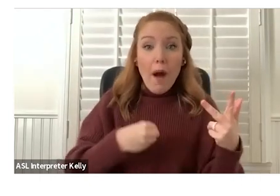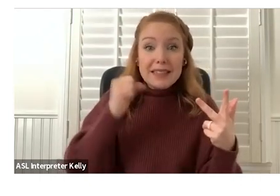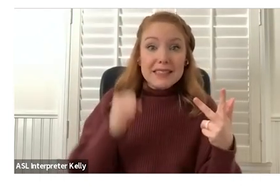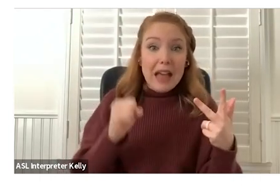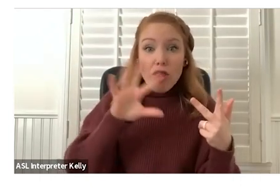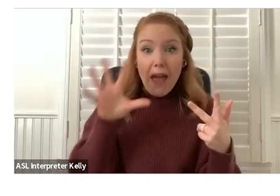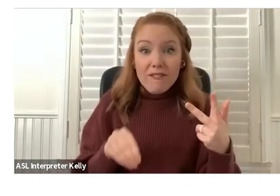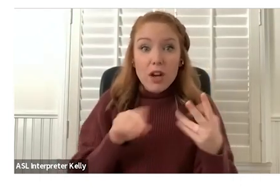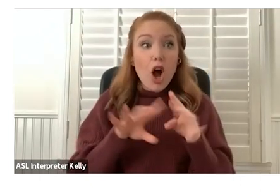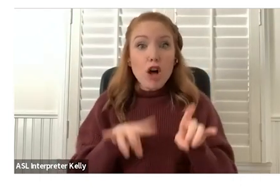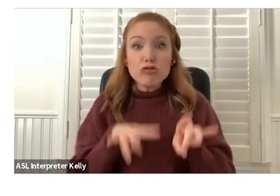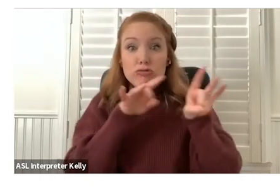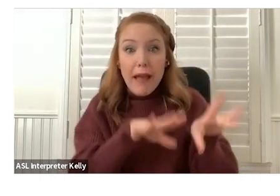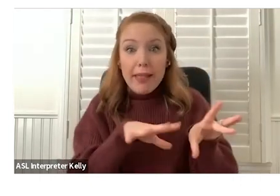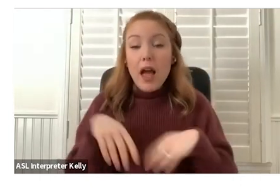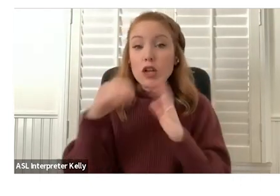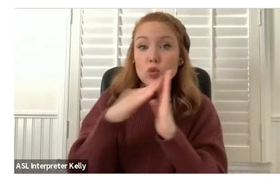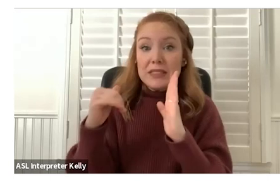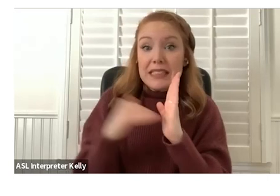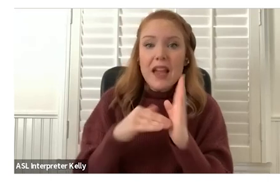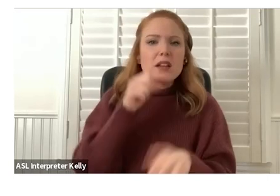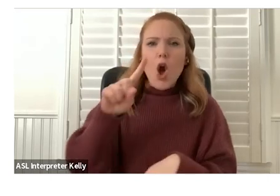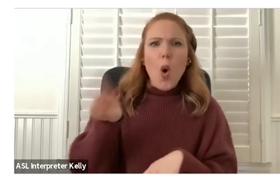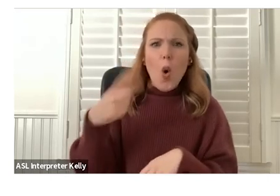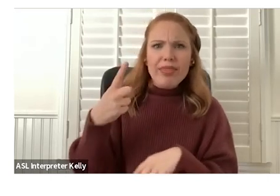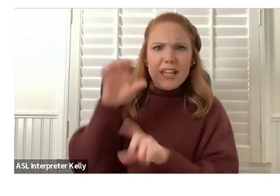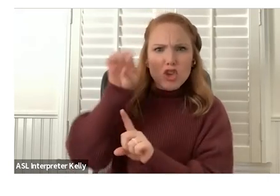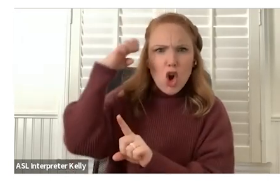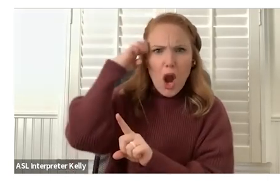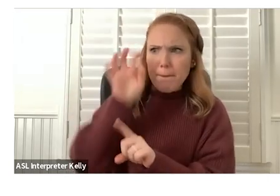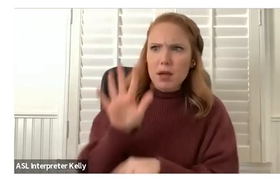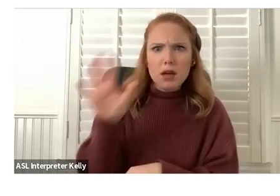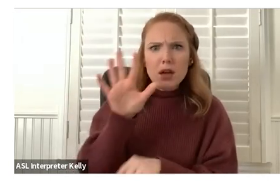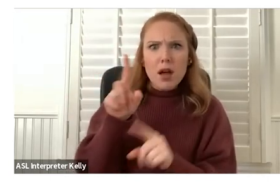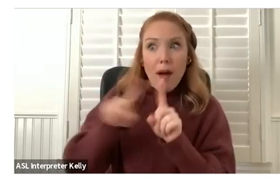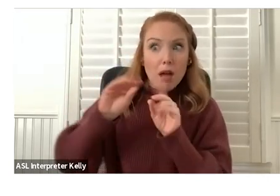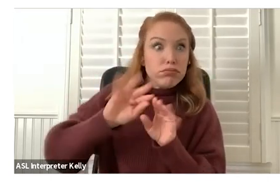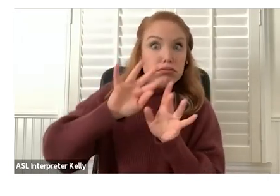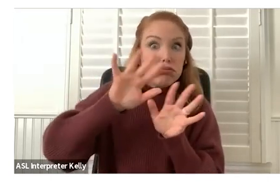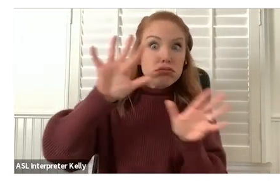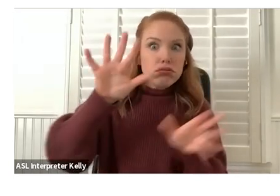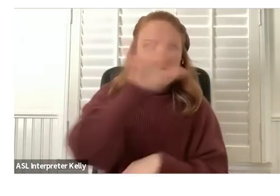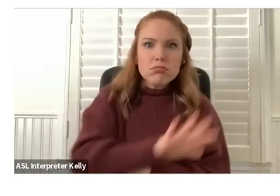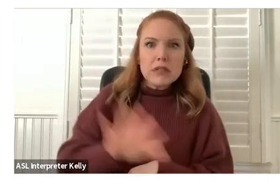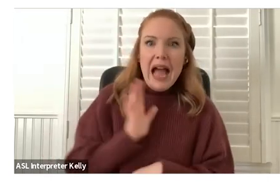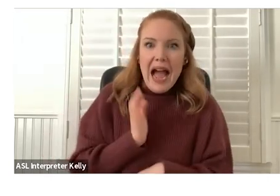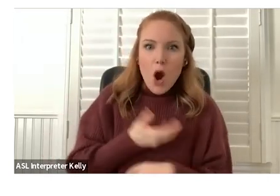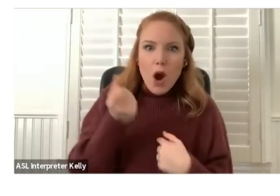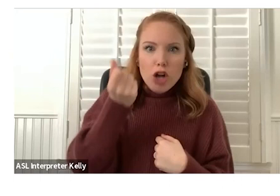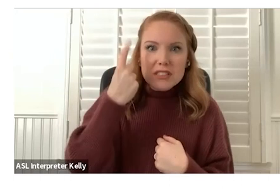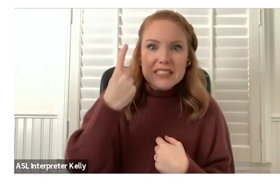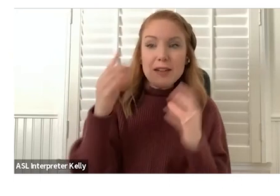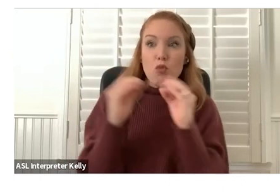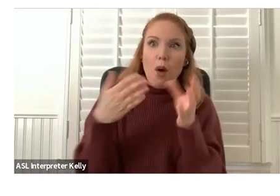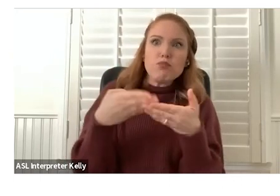world and the systems that we've inherited, we have to understand that the center that was presented to us culturally was always a European entity or